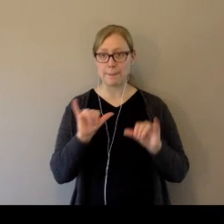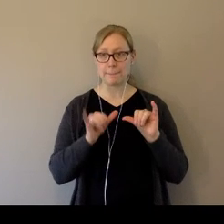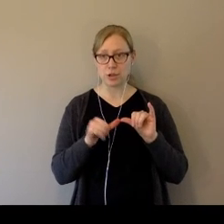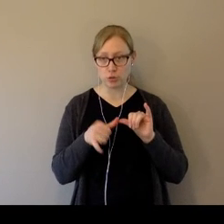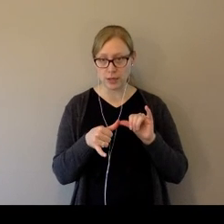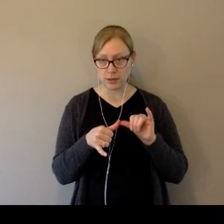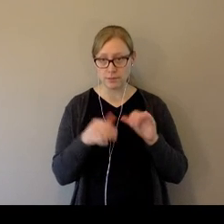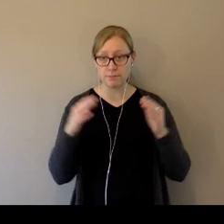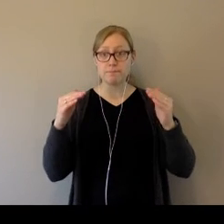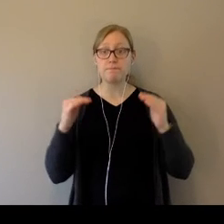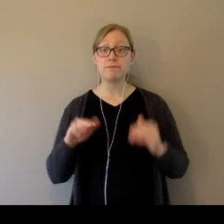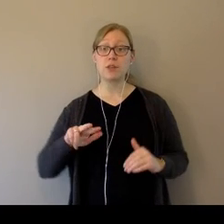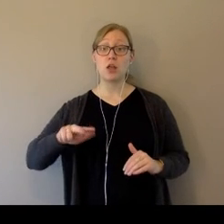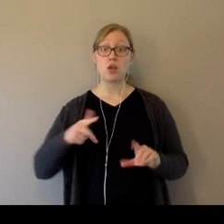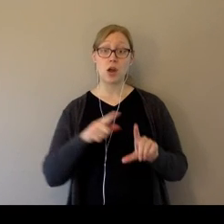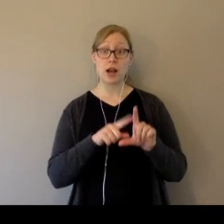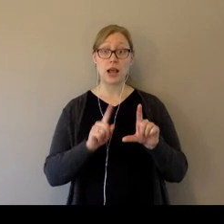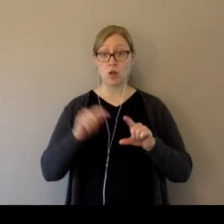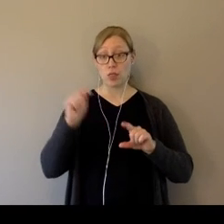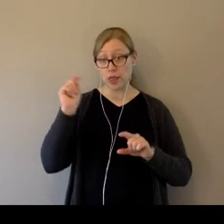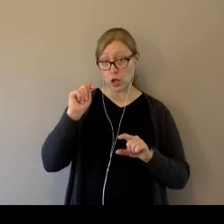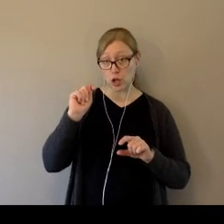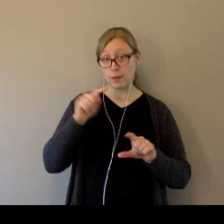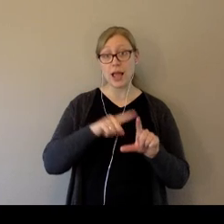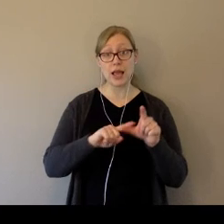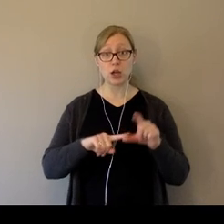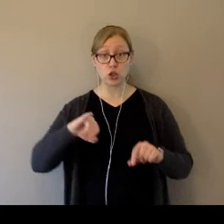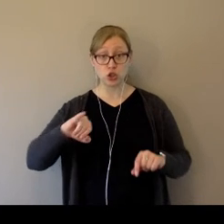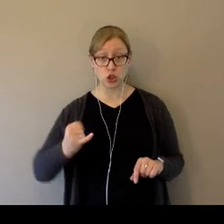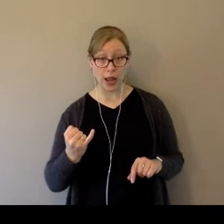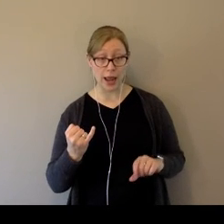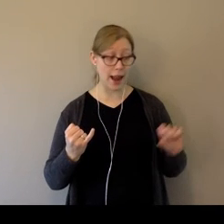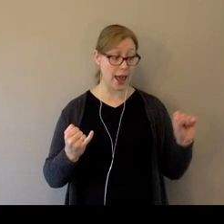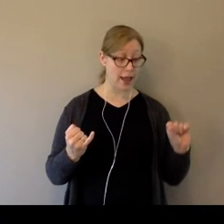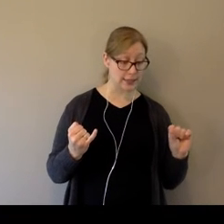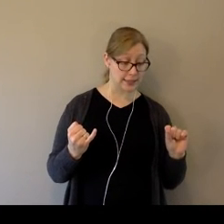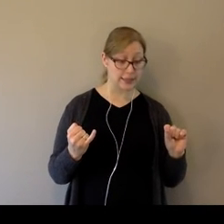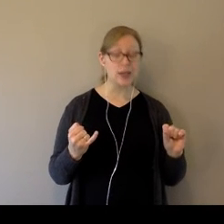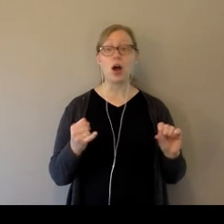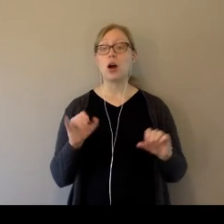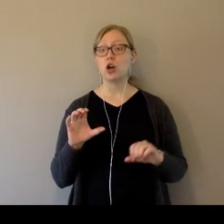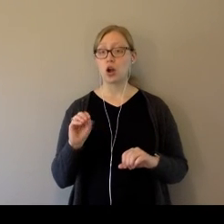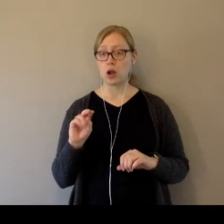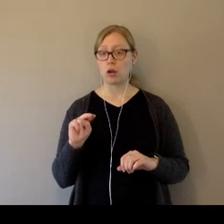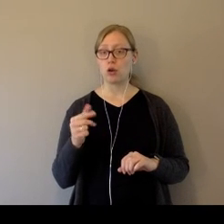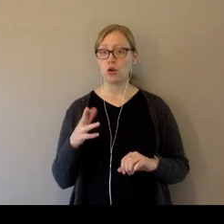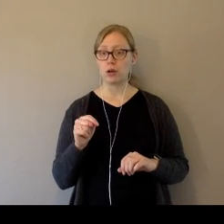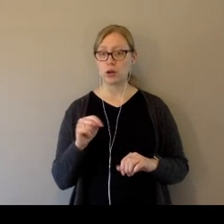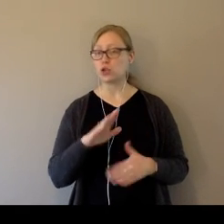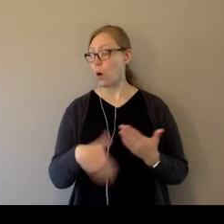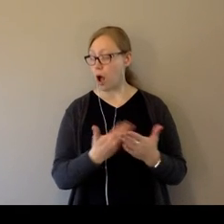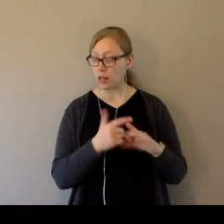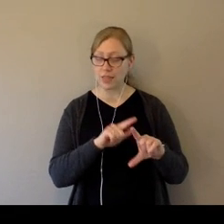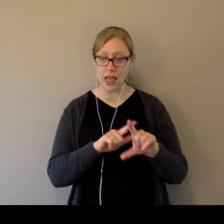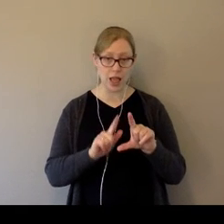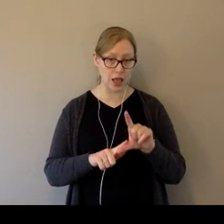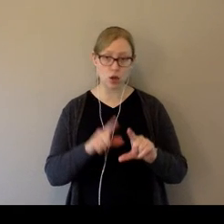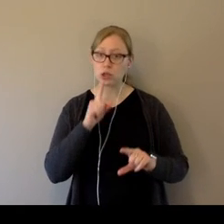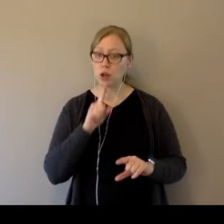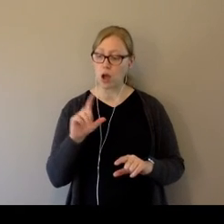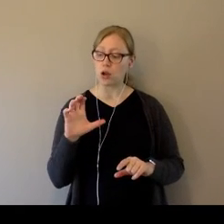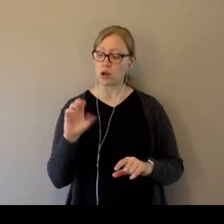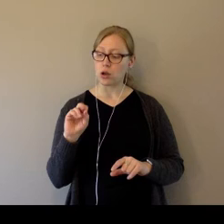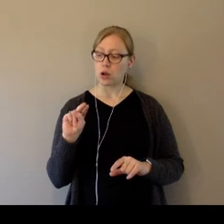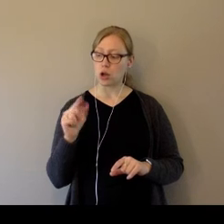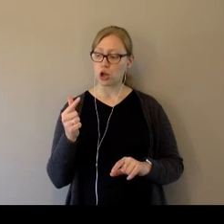third angle theorem, angle J is congruent to angle S. So we know all the angles are congruent. Now we just have to show the sides